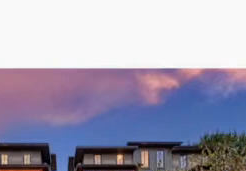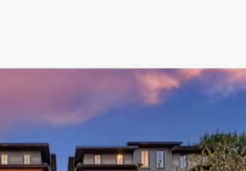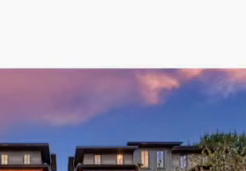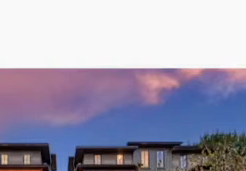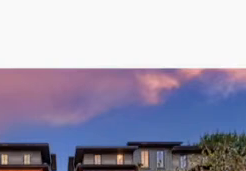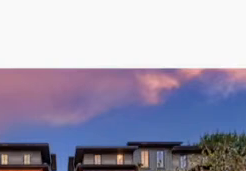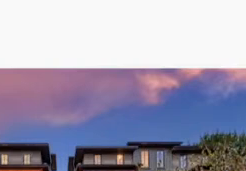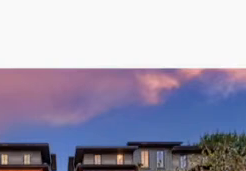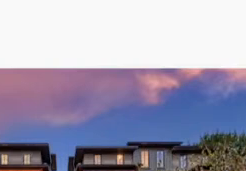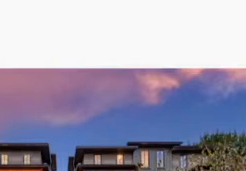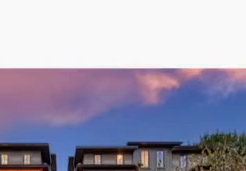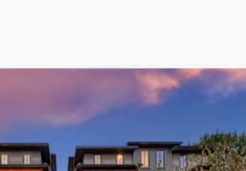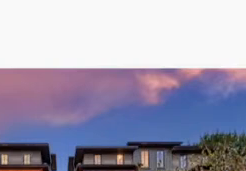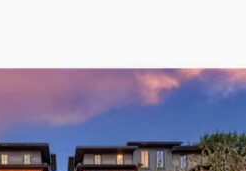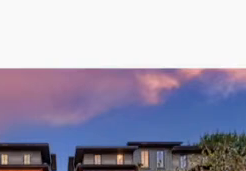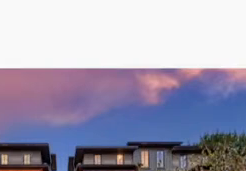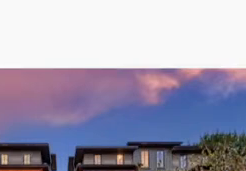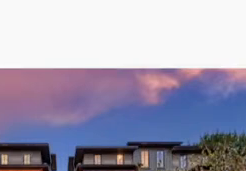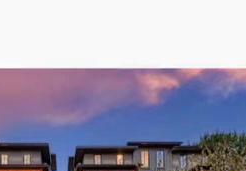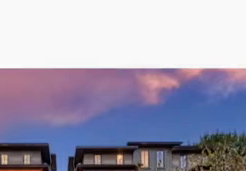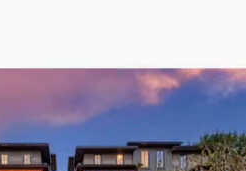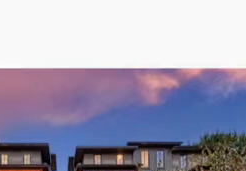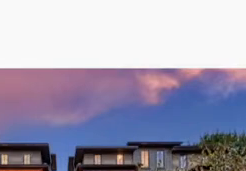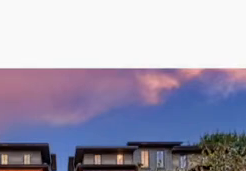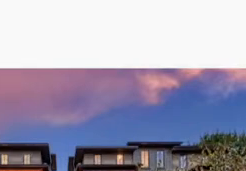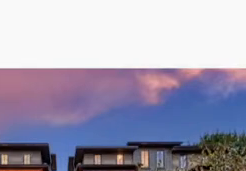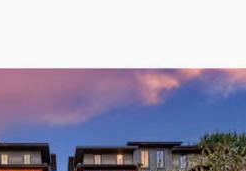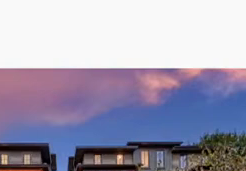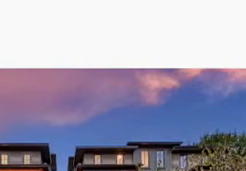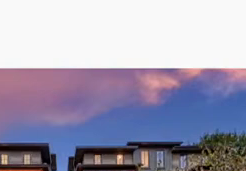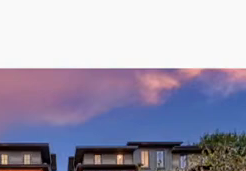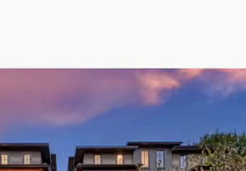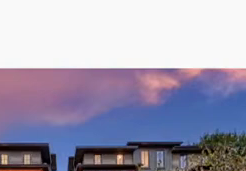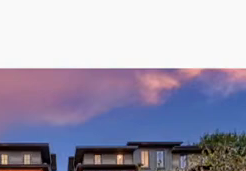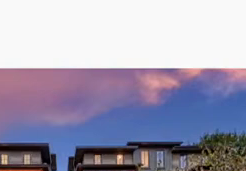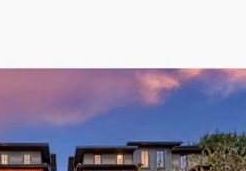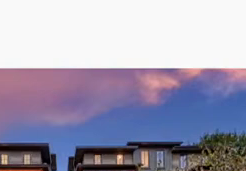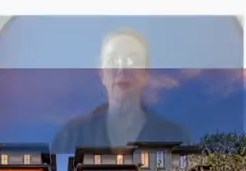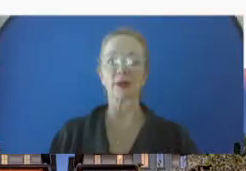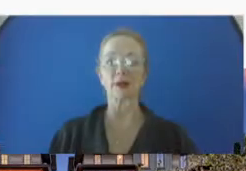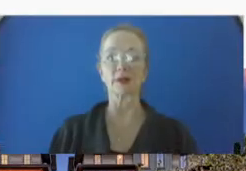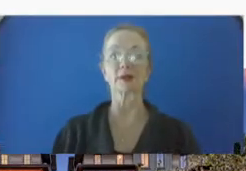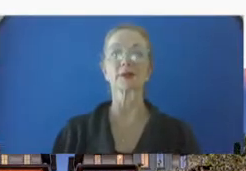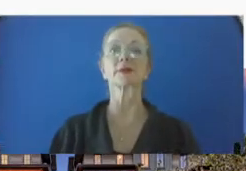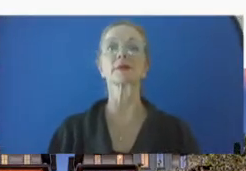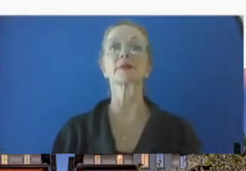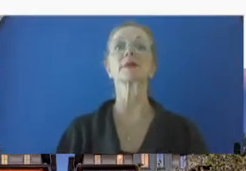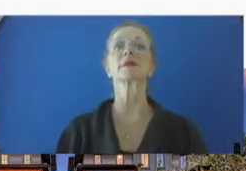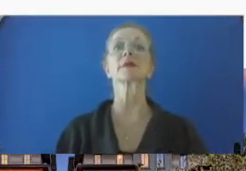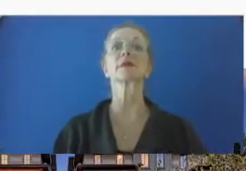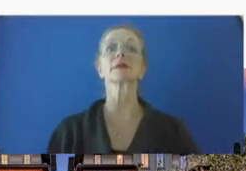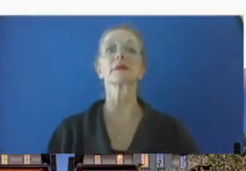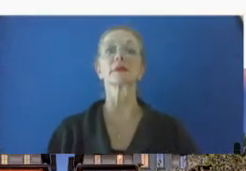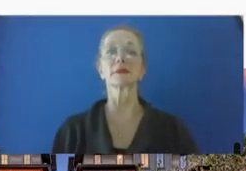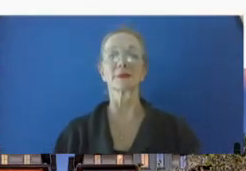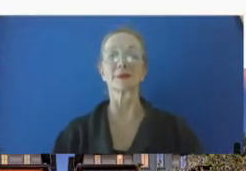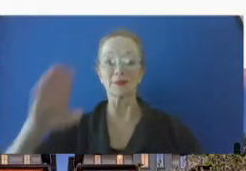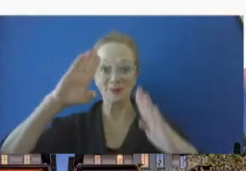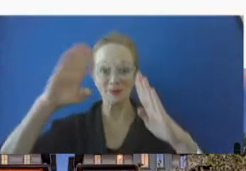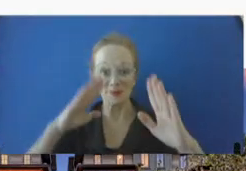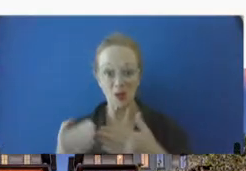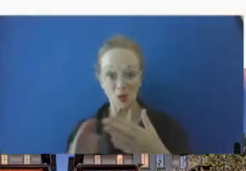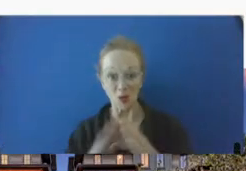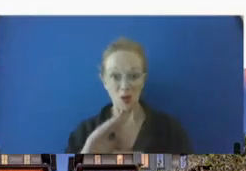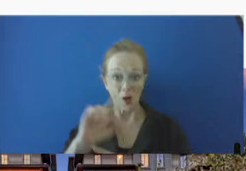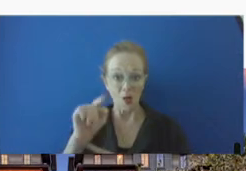that on infill lots and in new subdivisions, that we limit triplexes to corners only in the zoning